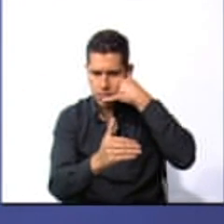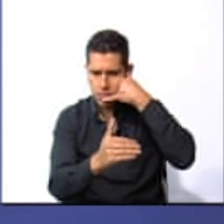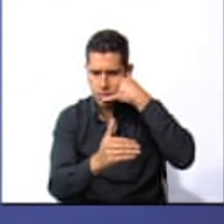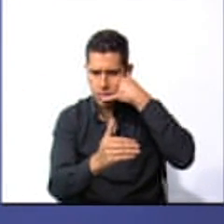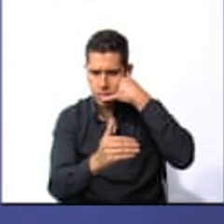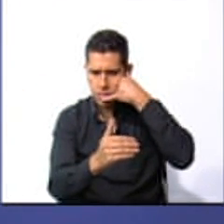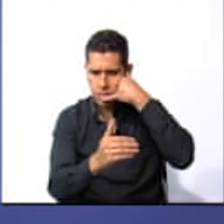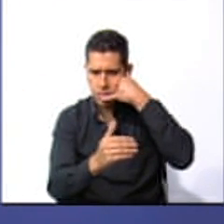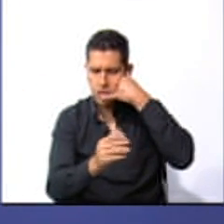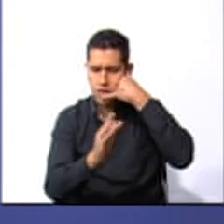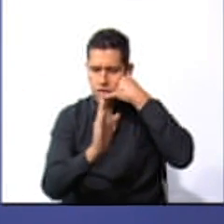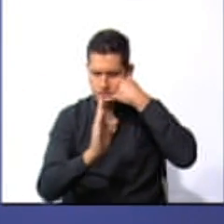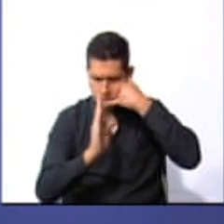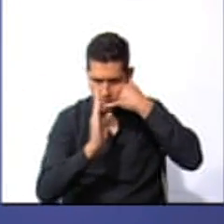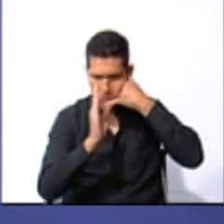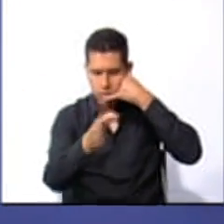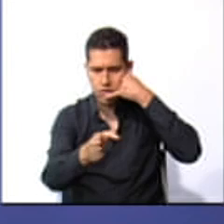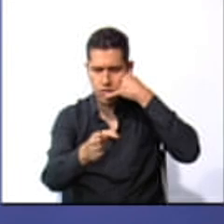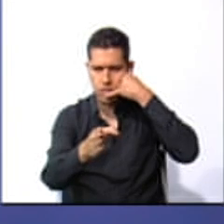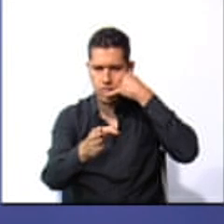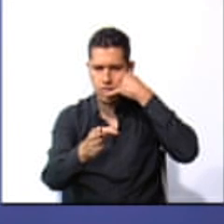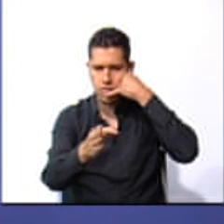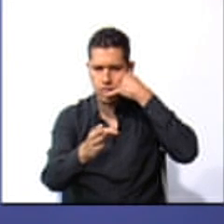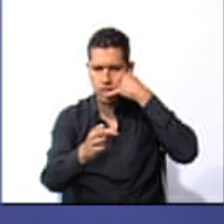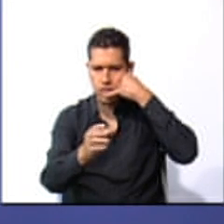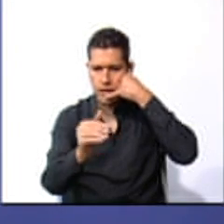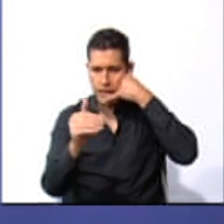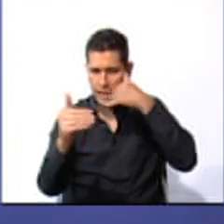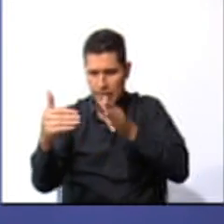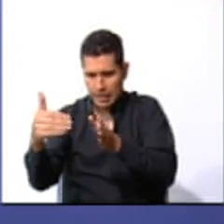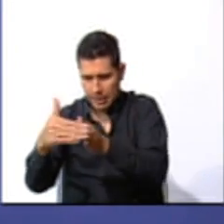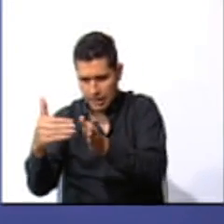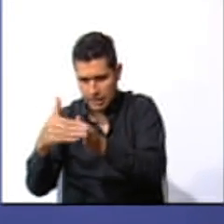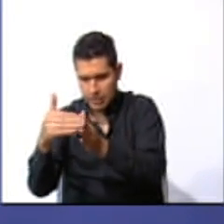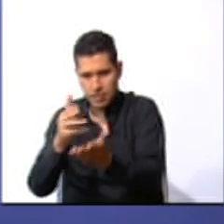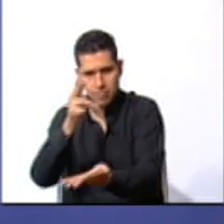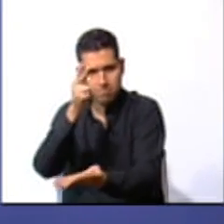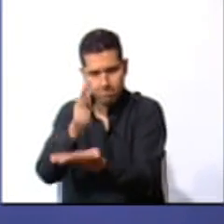keep straight, at the corner stop,